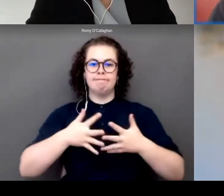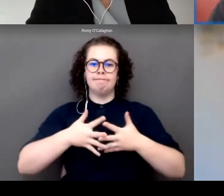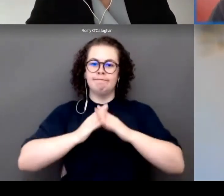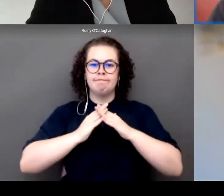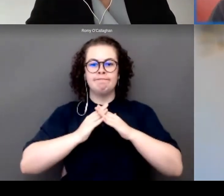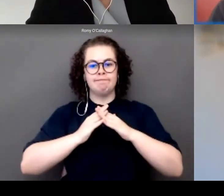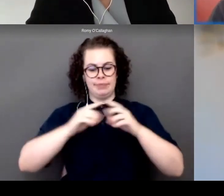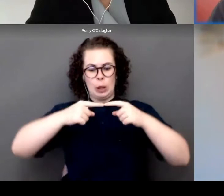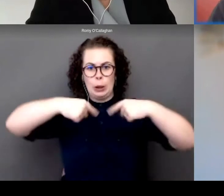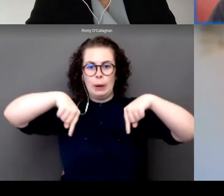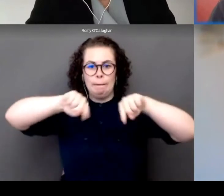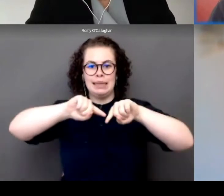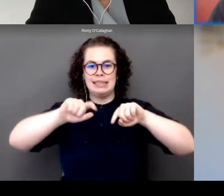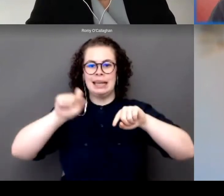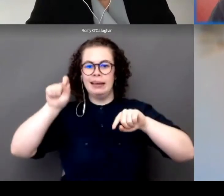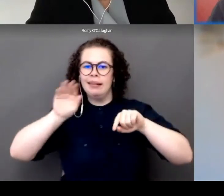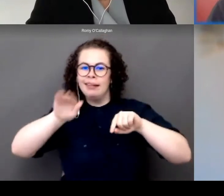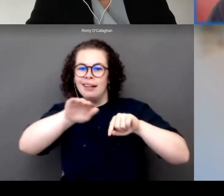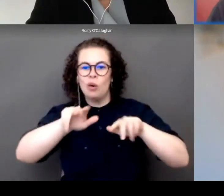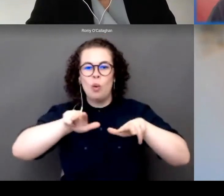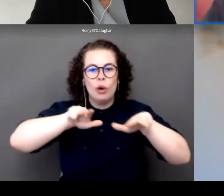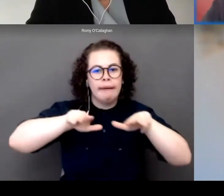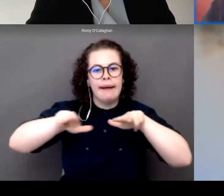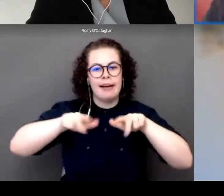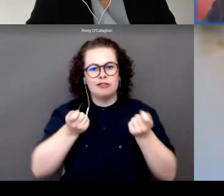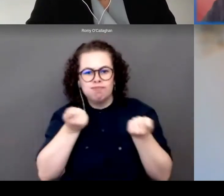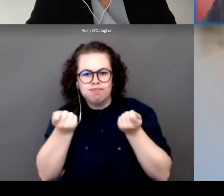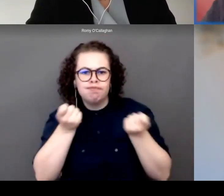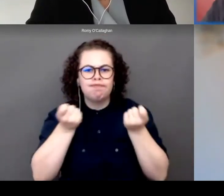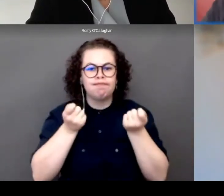center, we have joined